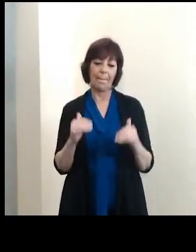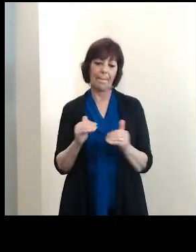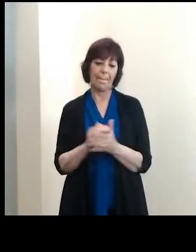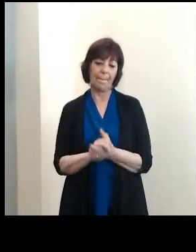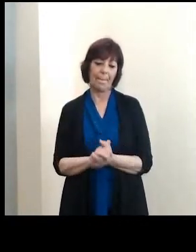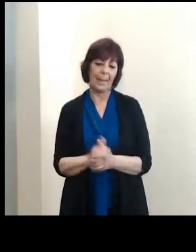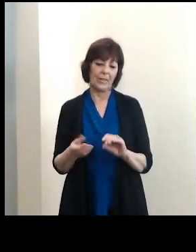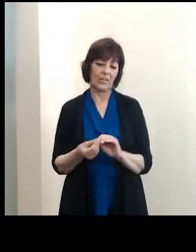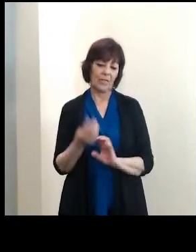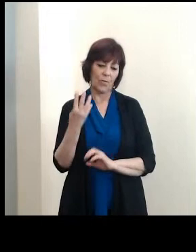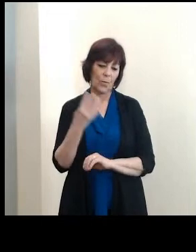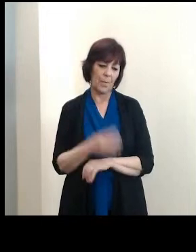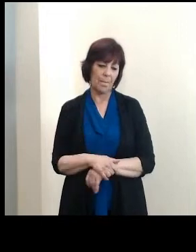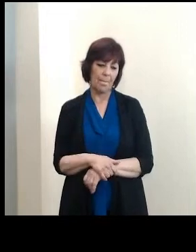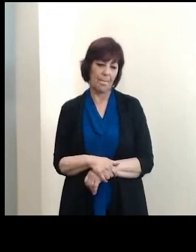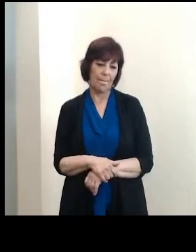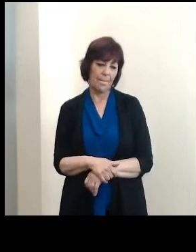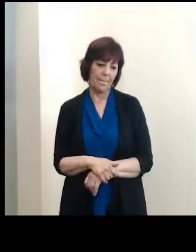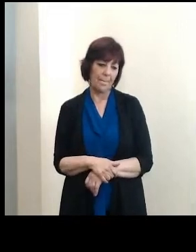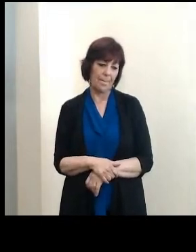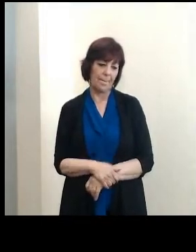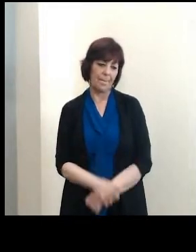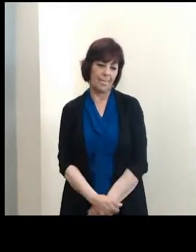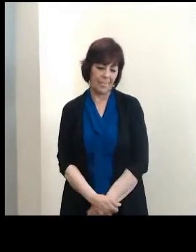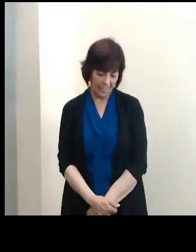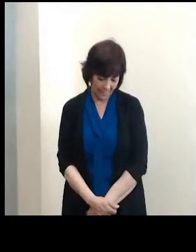Chrisravatas, any more questions from Channel 4?